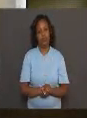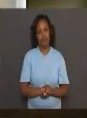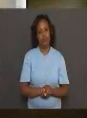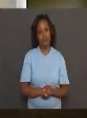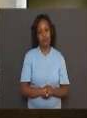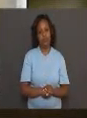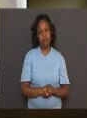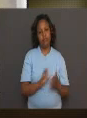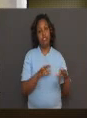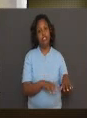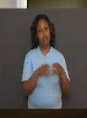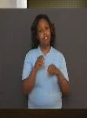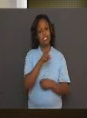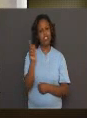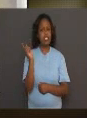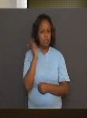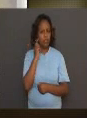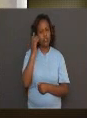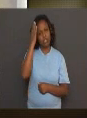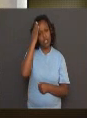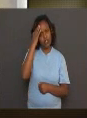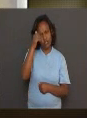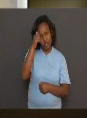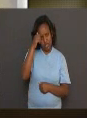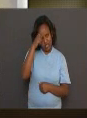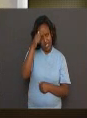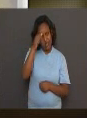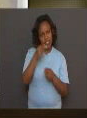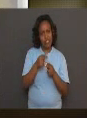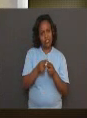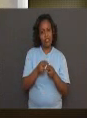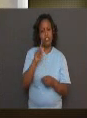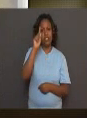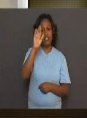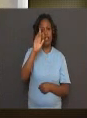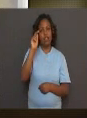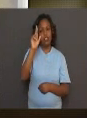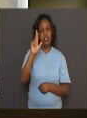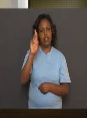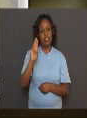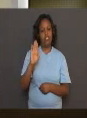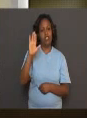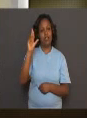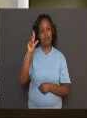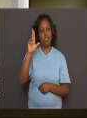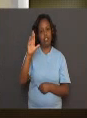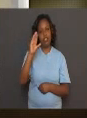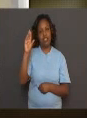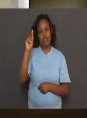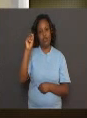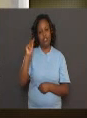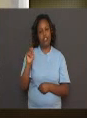Students, have you ever heard of a man named Negadras Gebre Hiwot